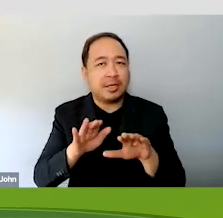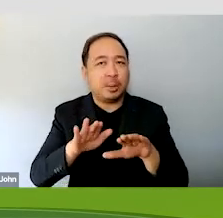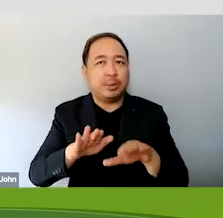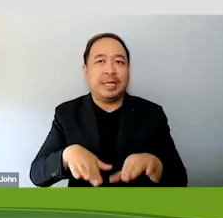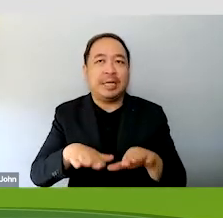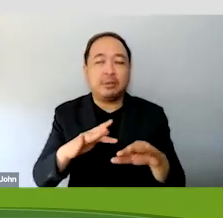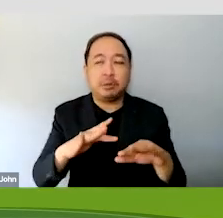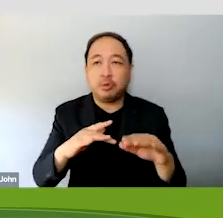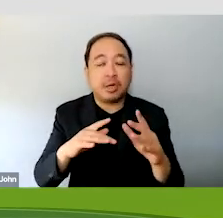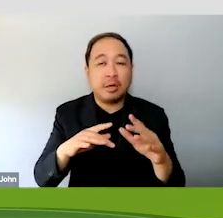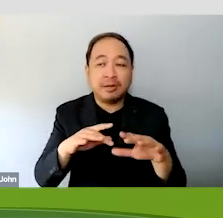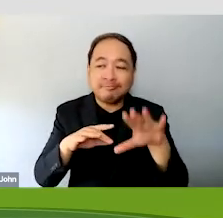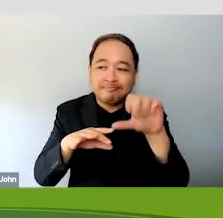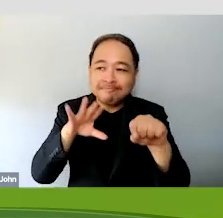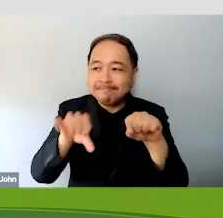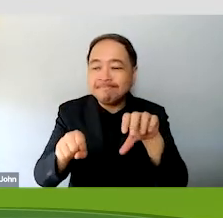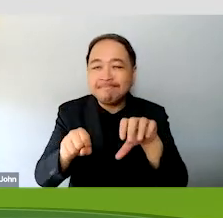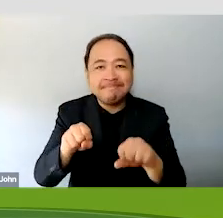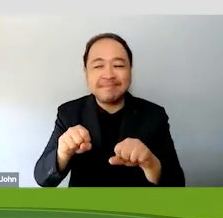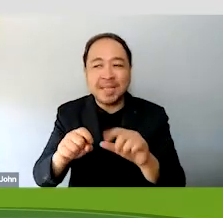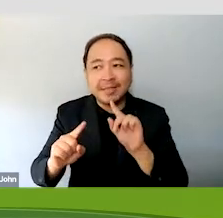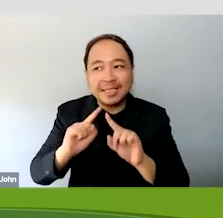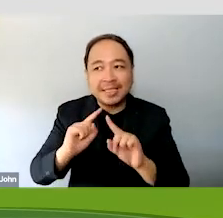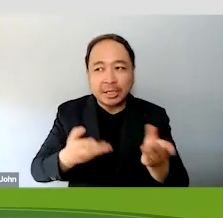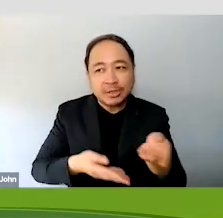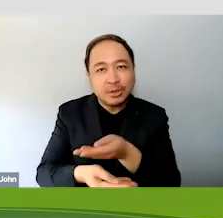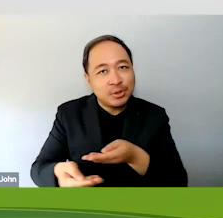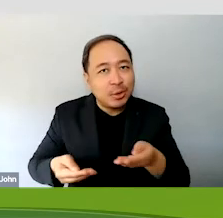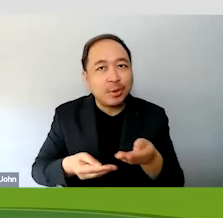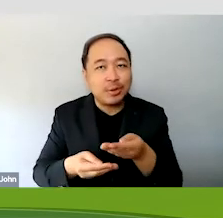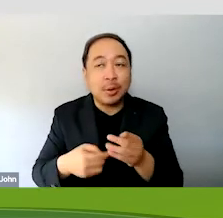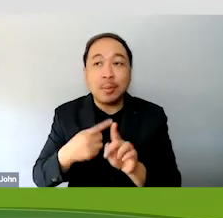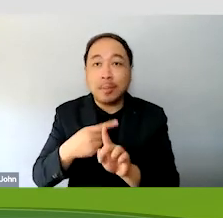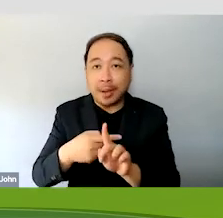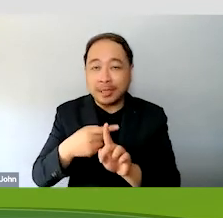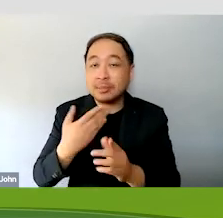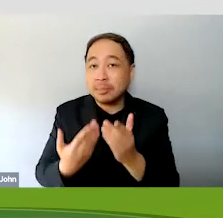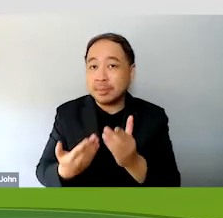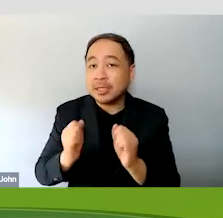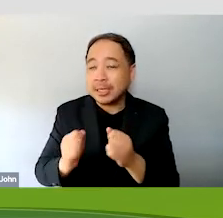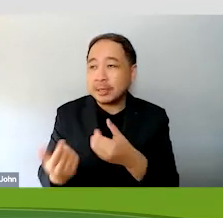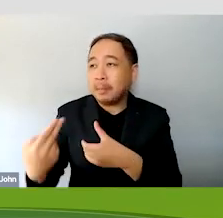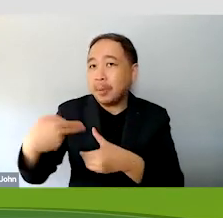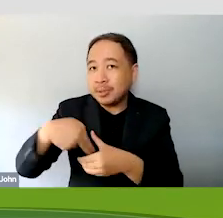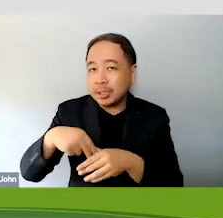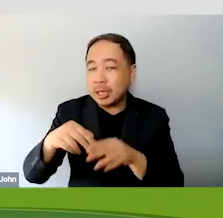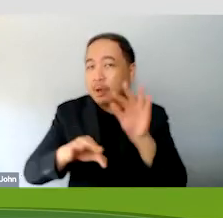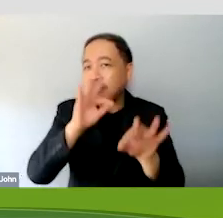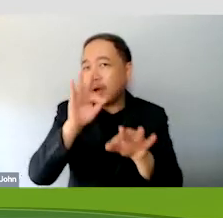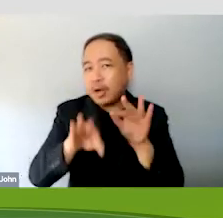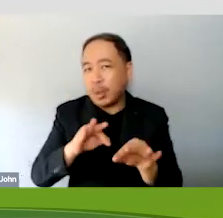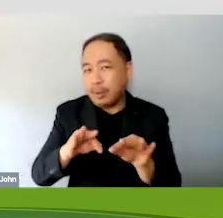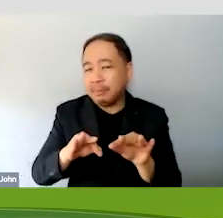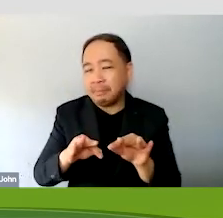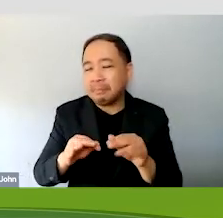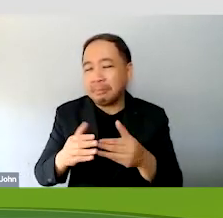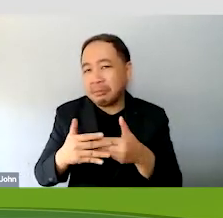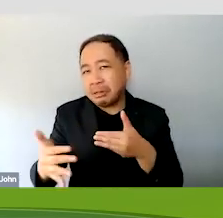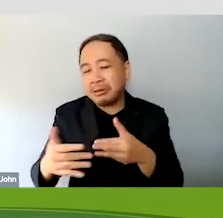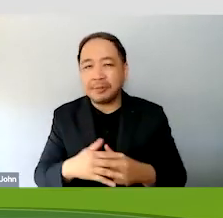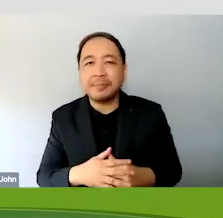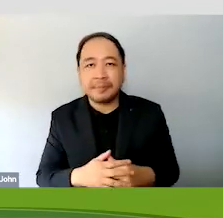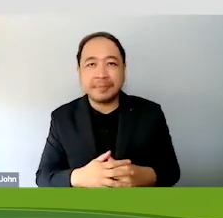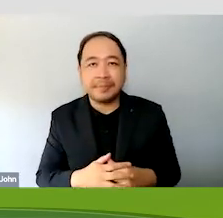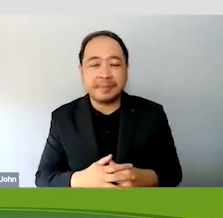that emanate from the floor, and also to support us with any follow-up questions that may come. I may come back to you during the moderated